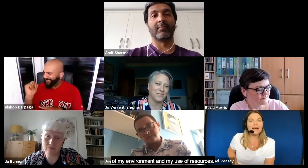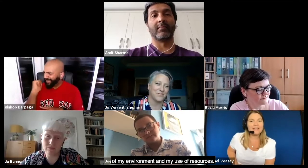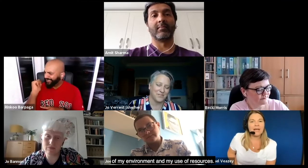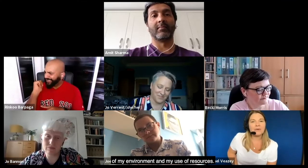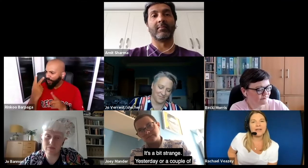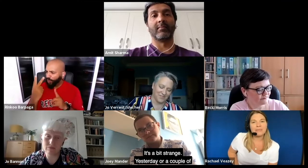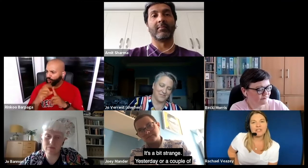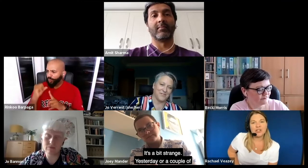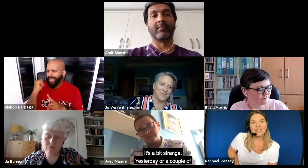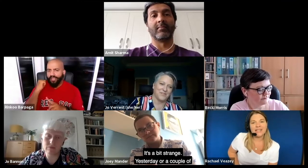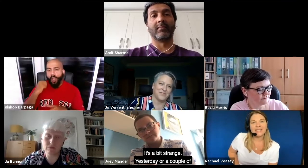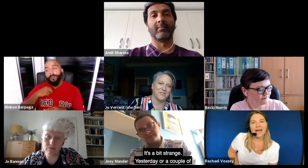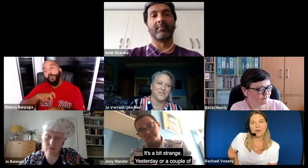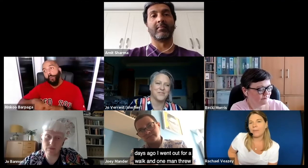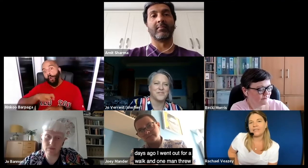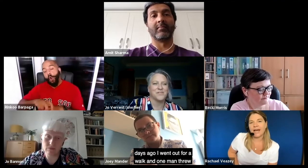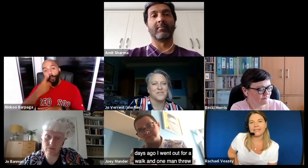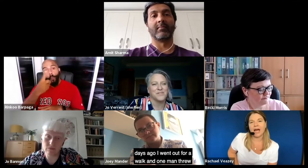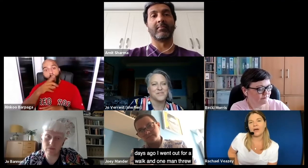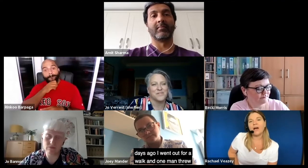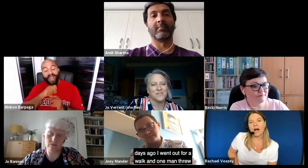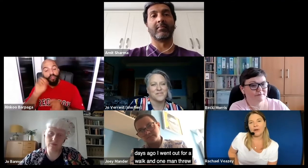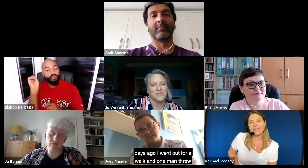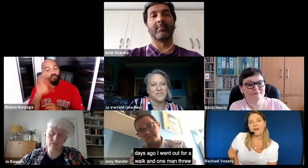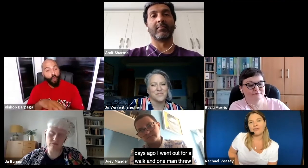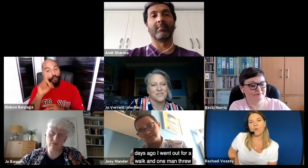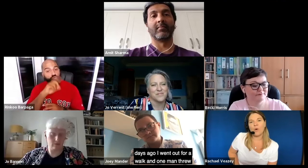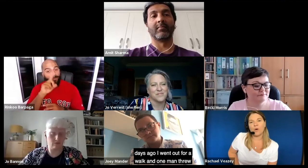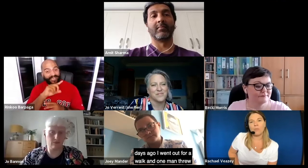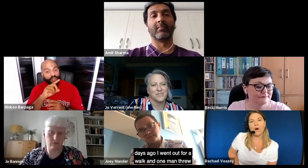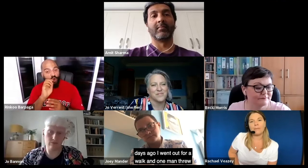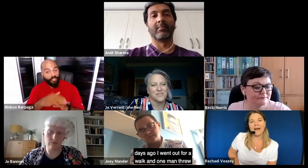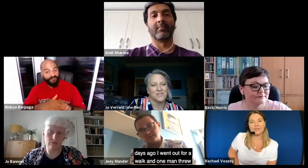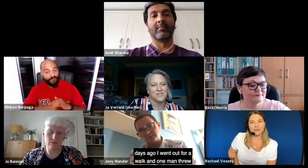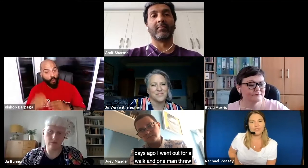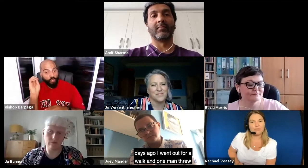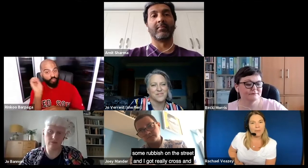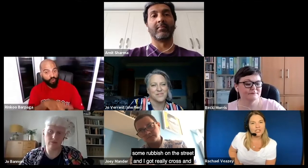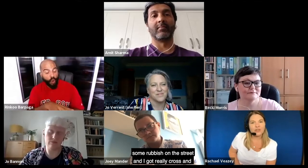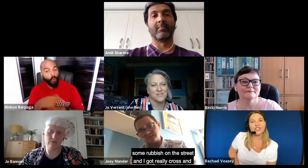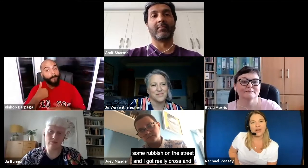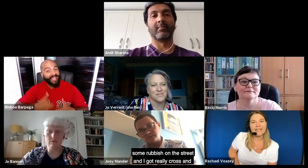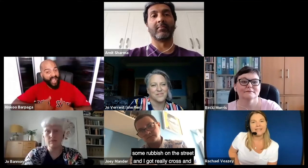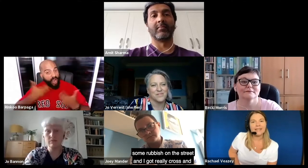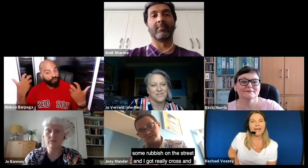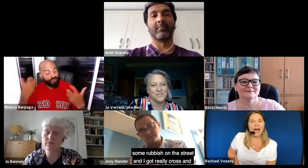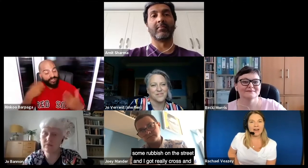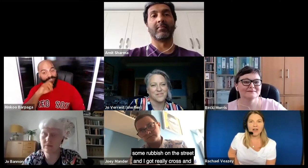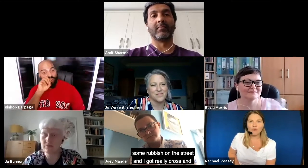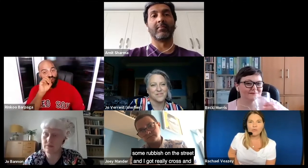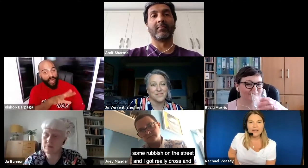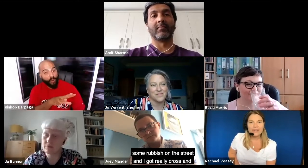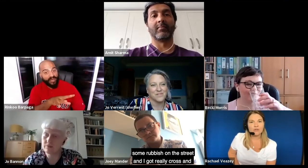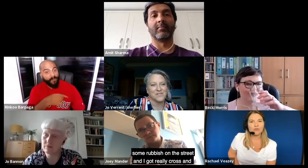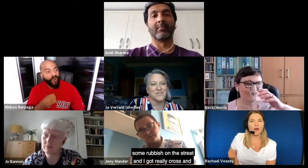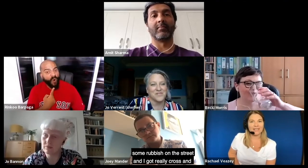resources. So it's a bit strange. Yesterday or a couple of days ago, I went out for a walk and one man threw some rubbish on the street and I